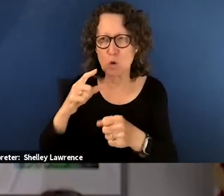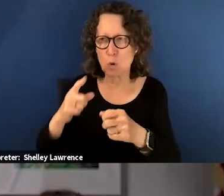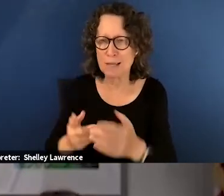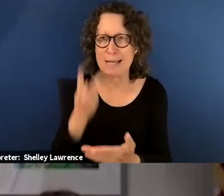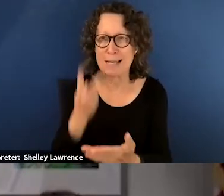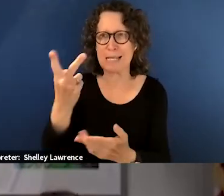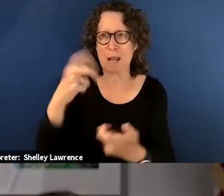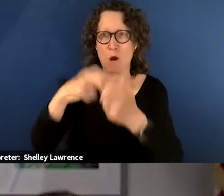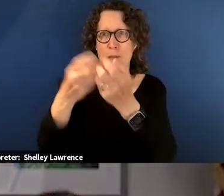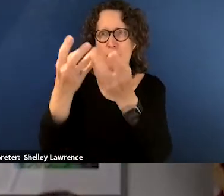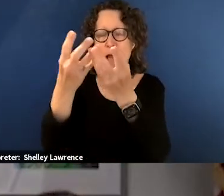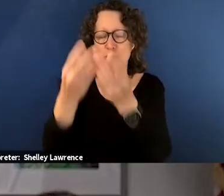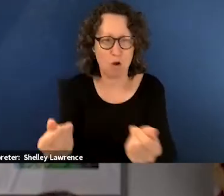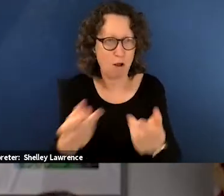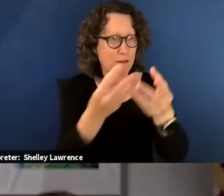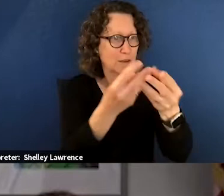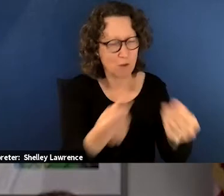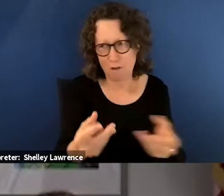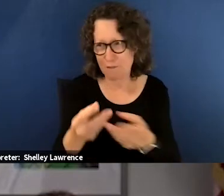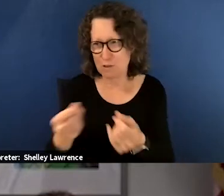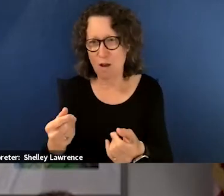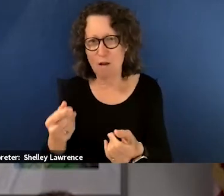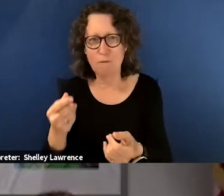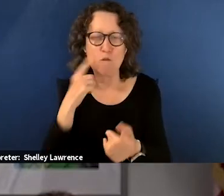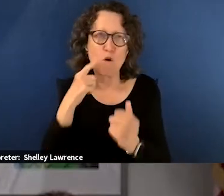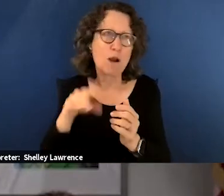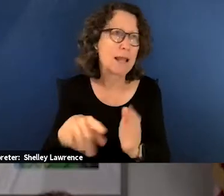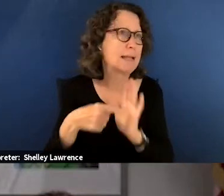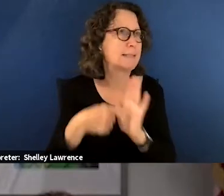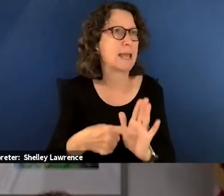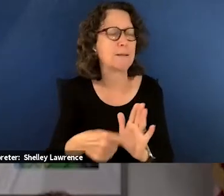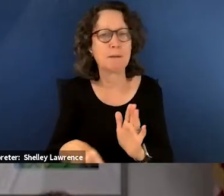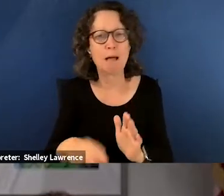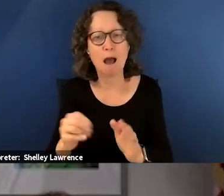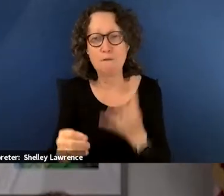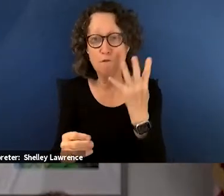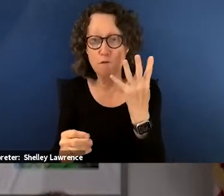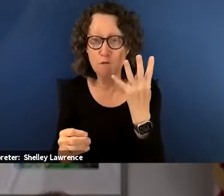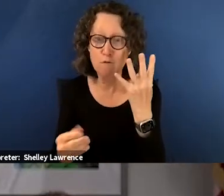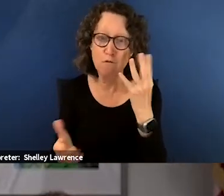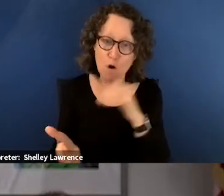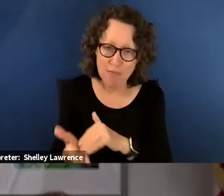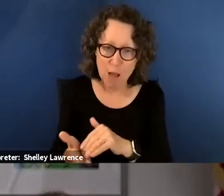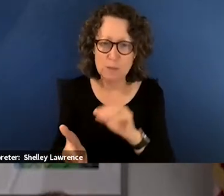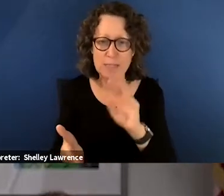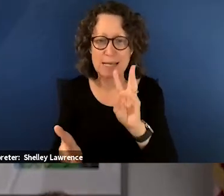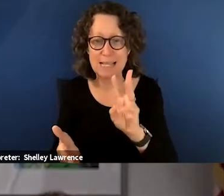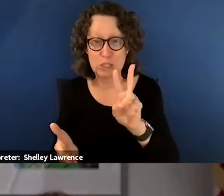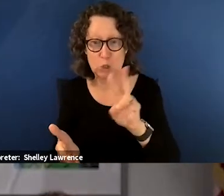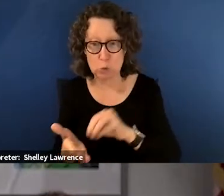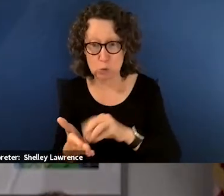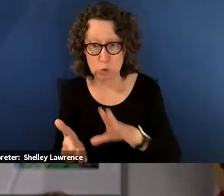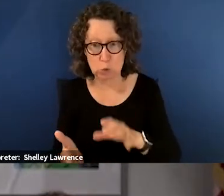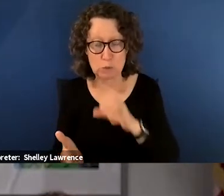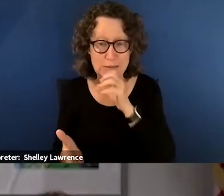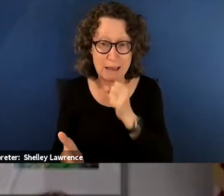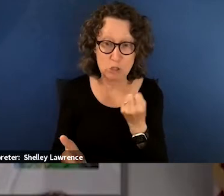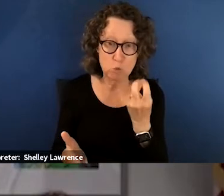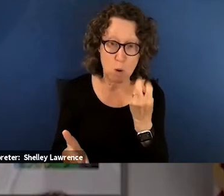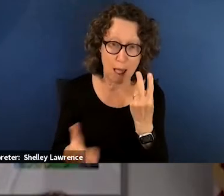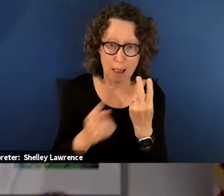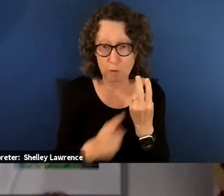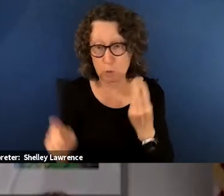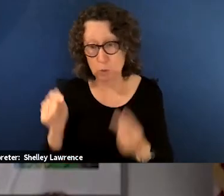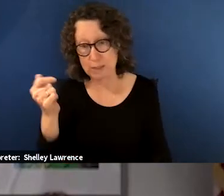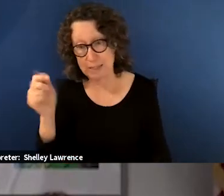find ways, for example, to find out of the 4,062 students who are aged 12 to